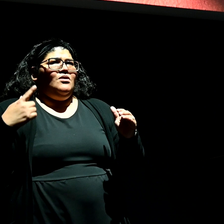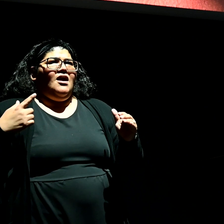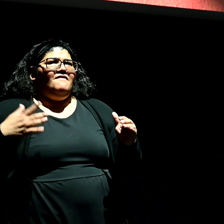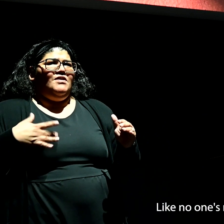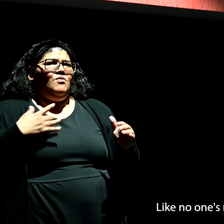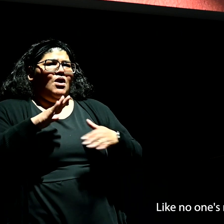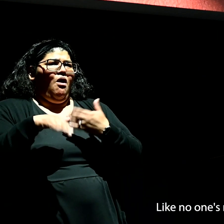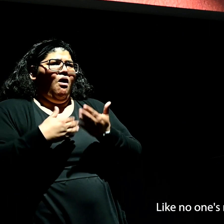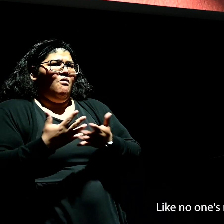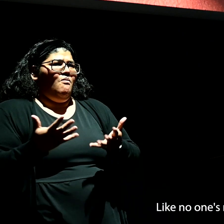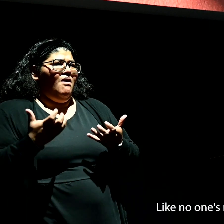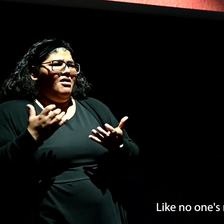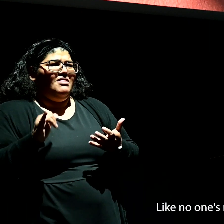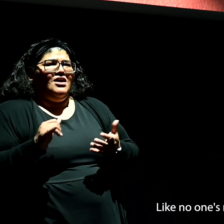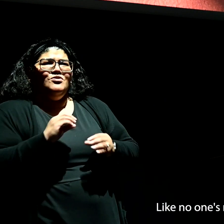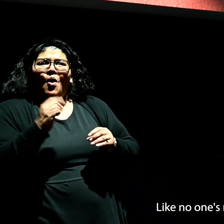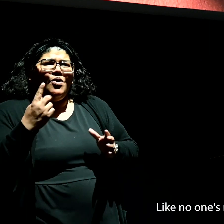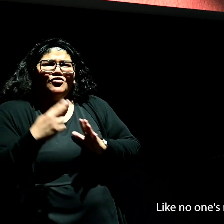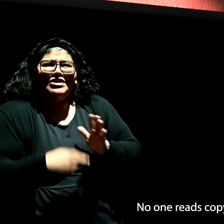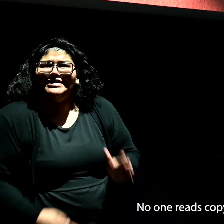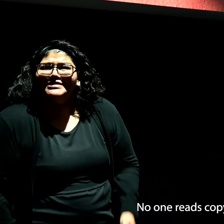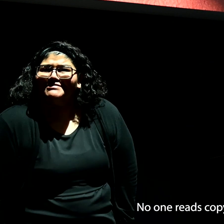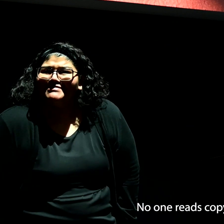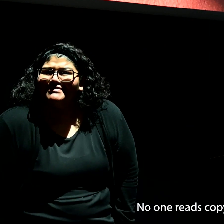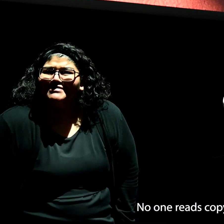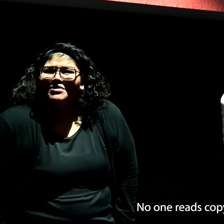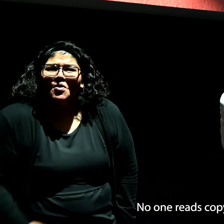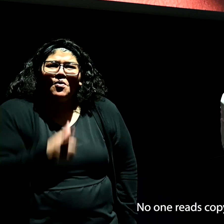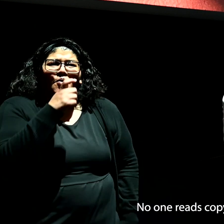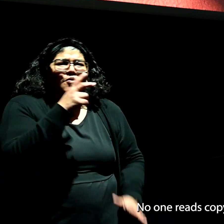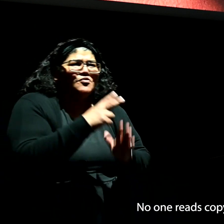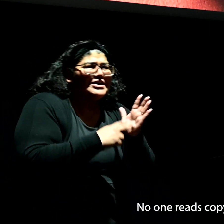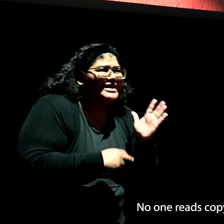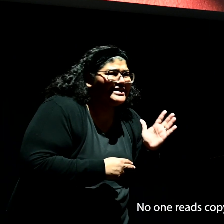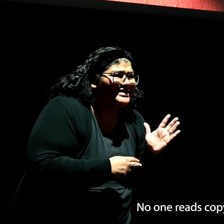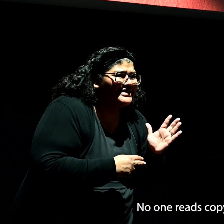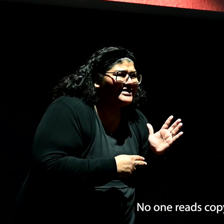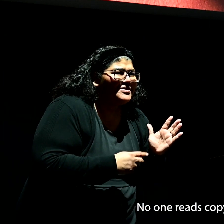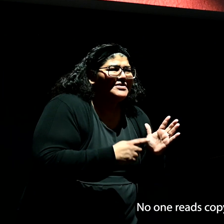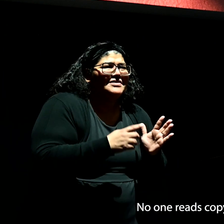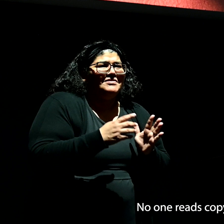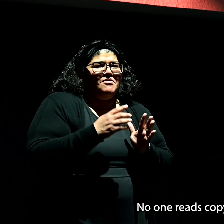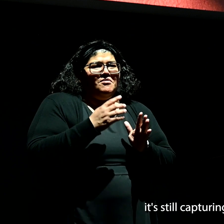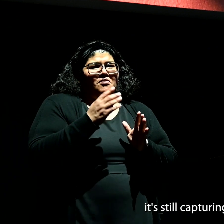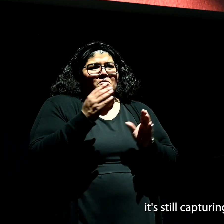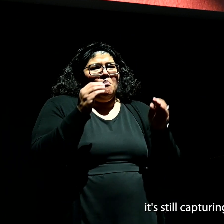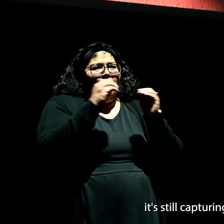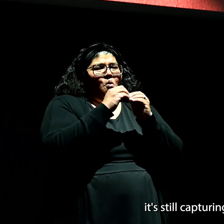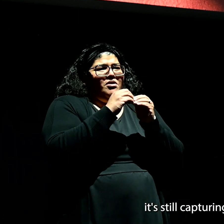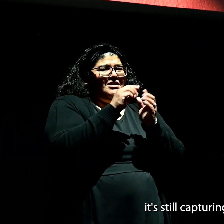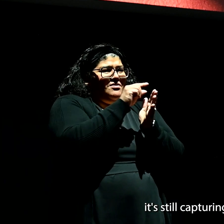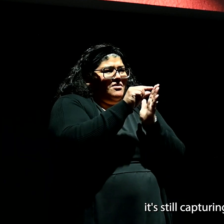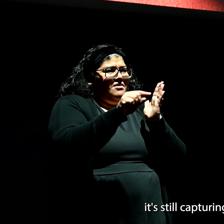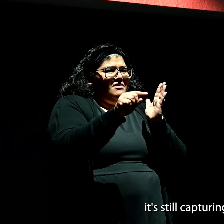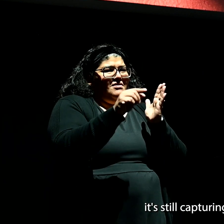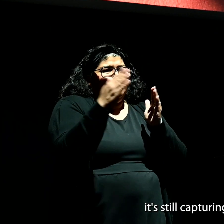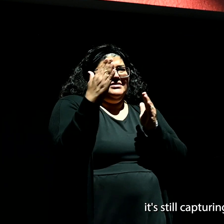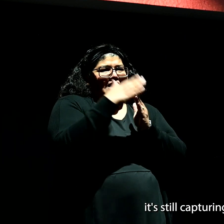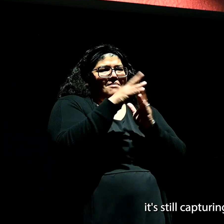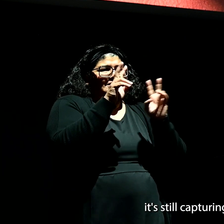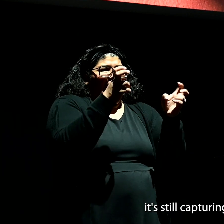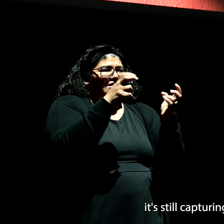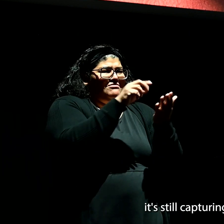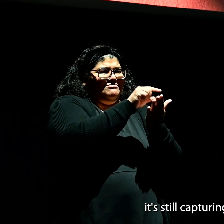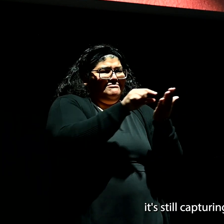now. Like no one's reading, no one reads copy more than a headline, and